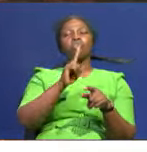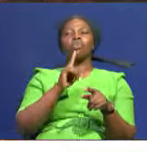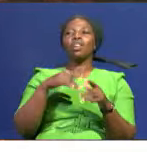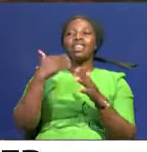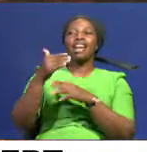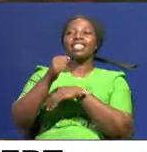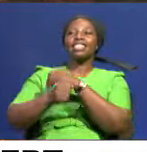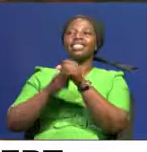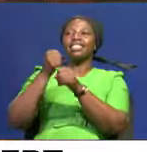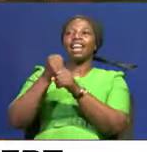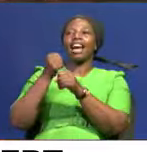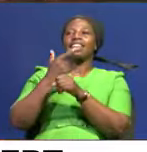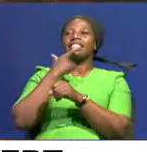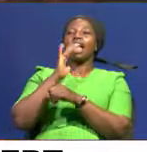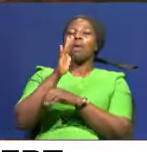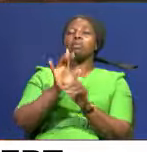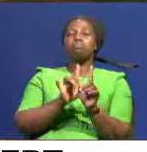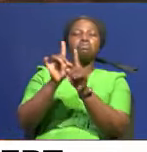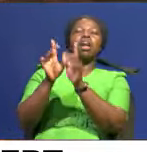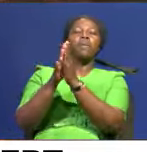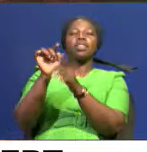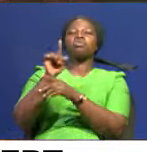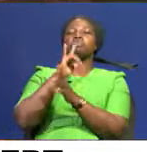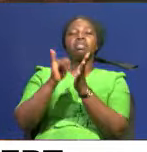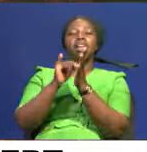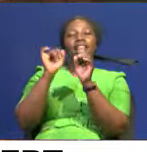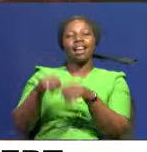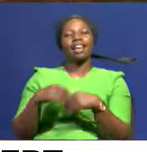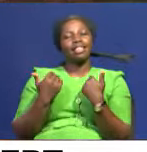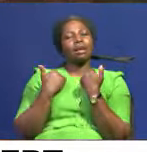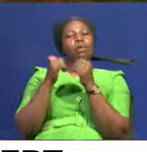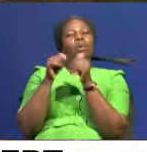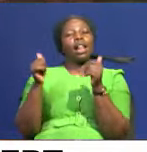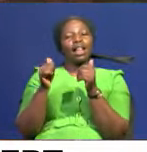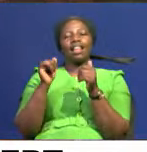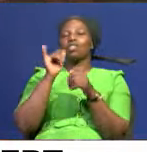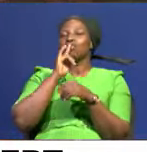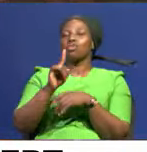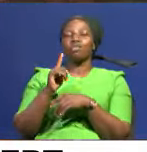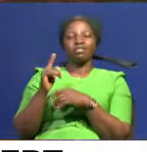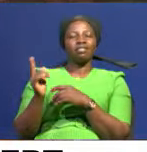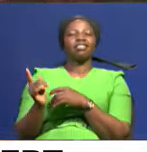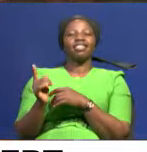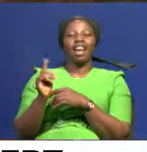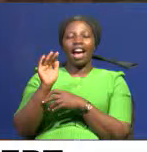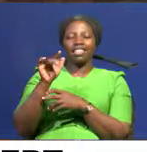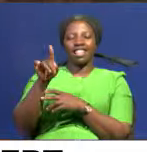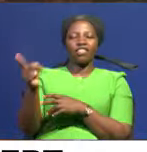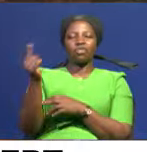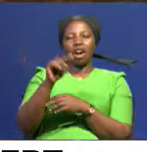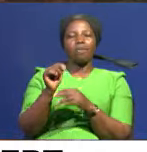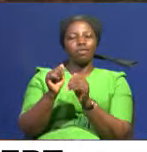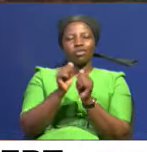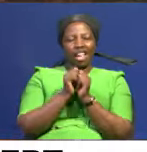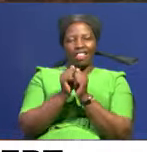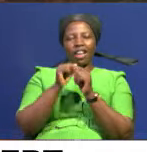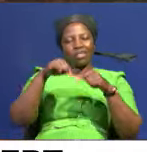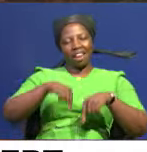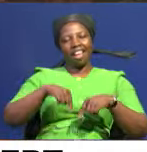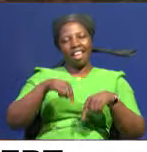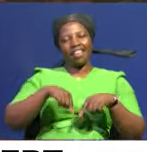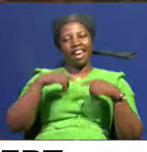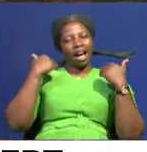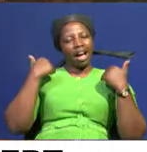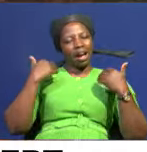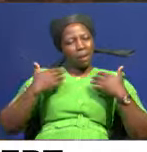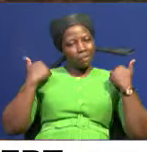today. And of course, I was very happy to see Kenyaga Boys, where I was